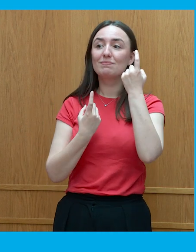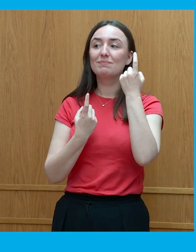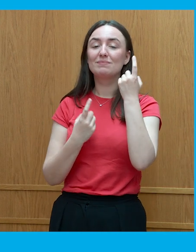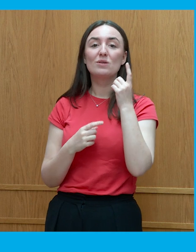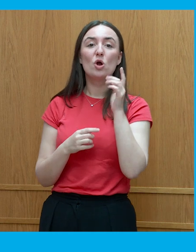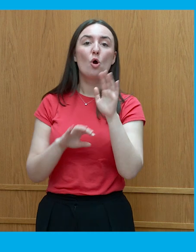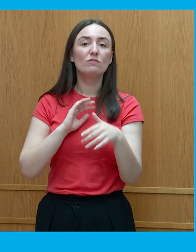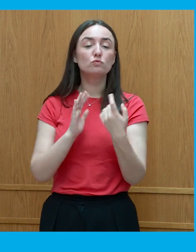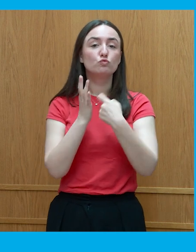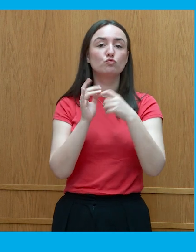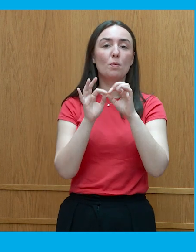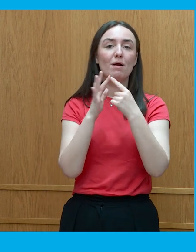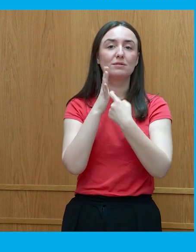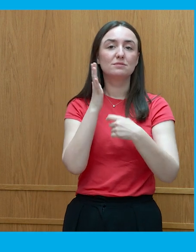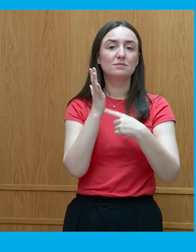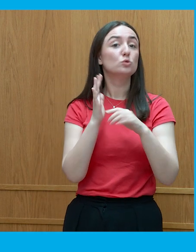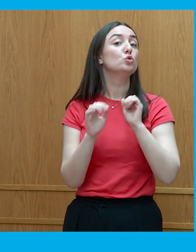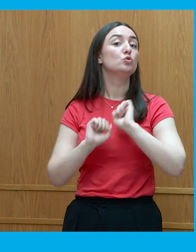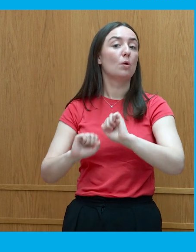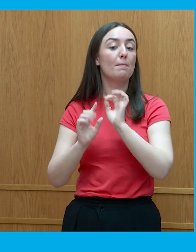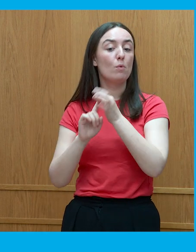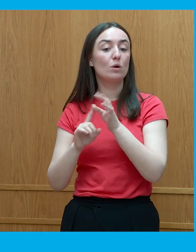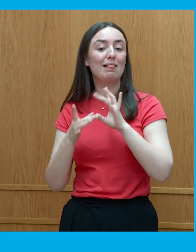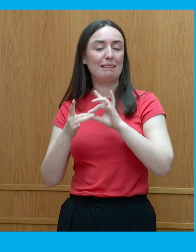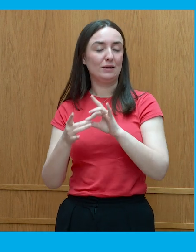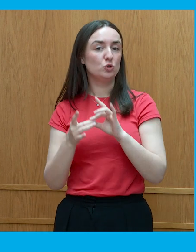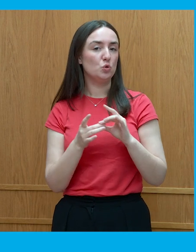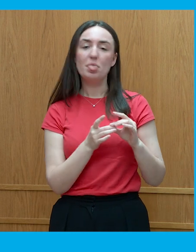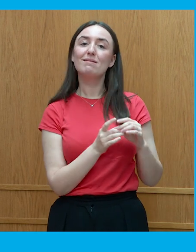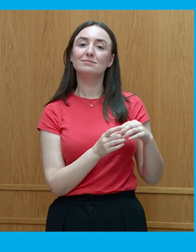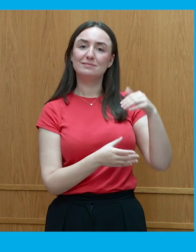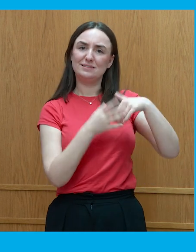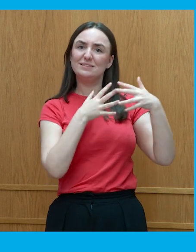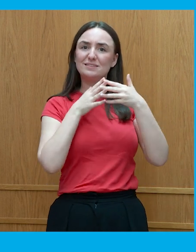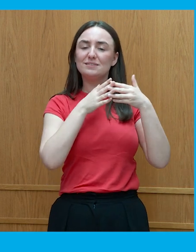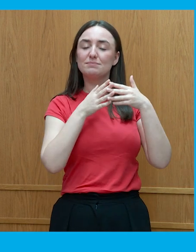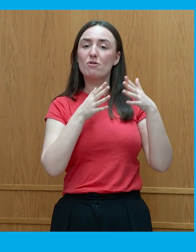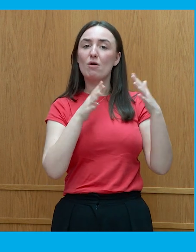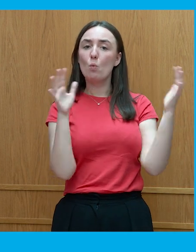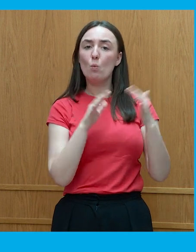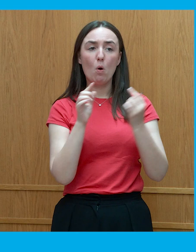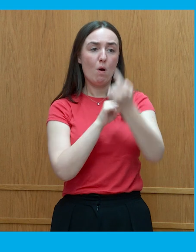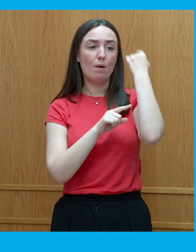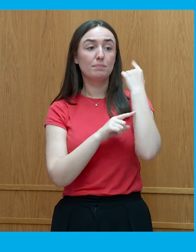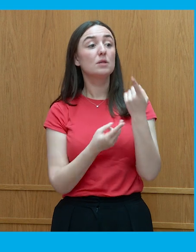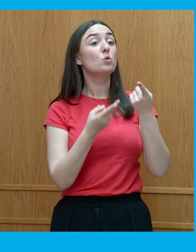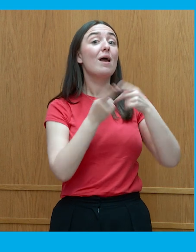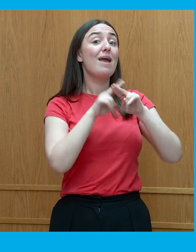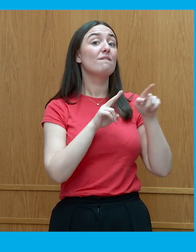Robert's points about the Republican Party in the Civil War. If Trump were to lose, what's going to happen to the Republican